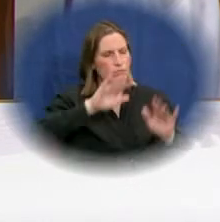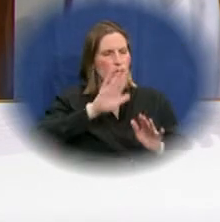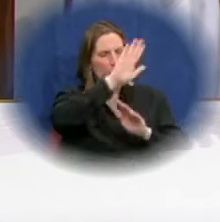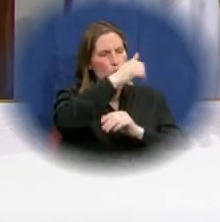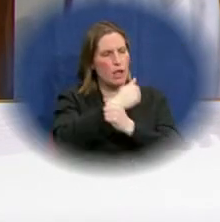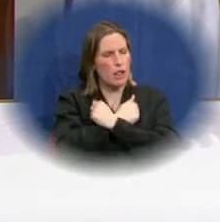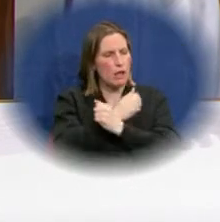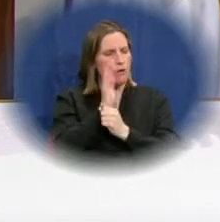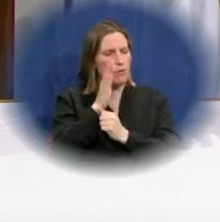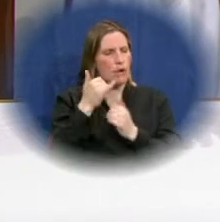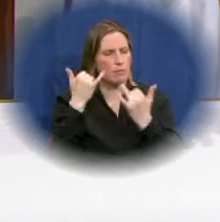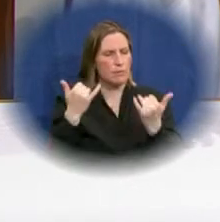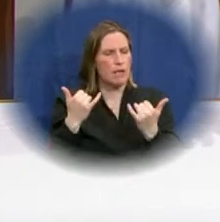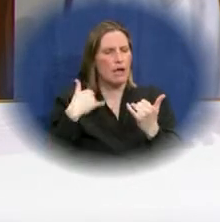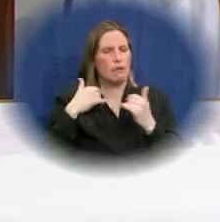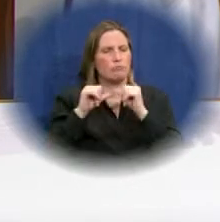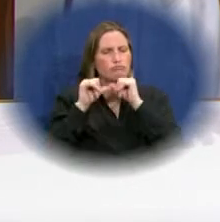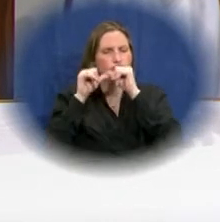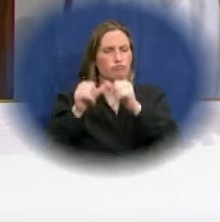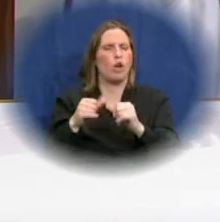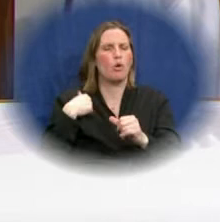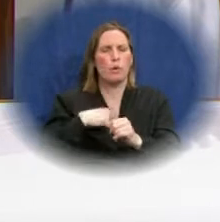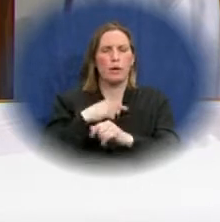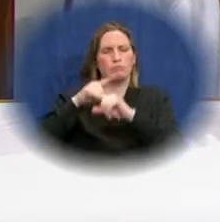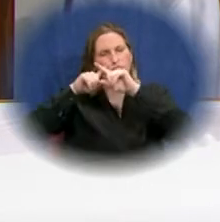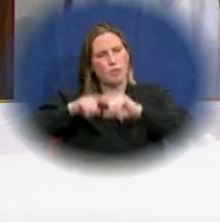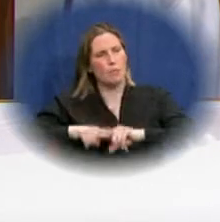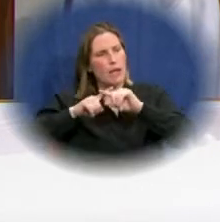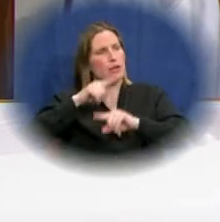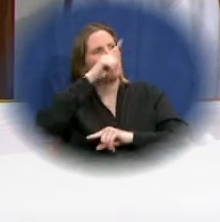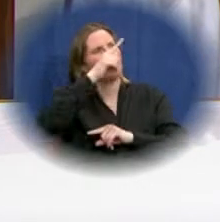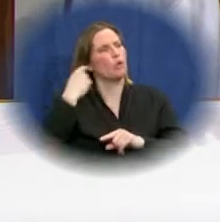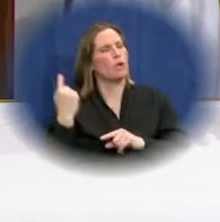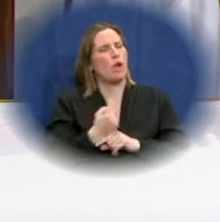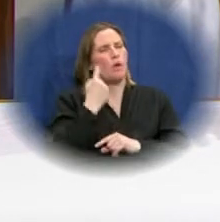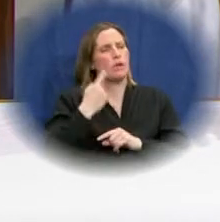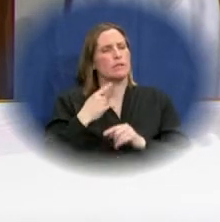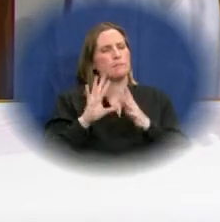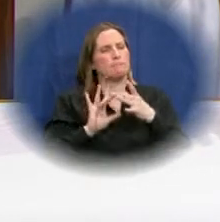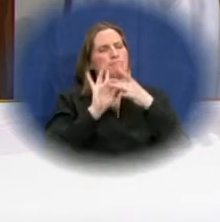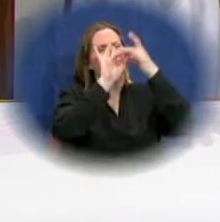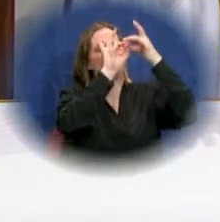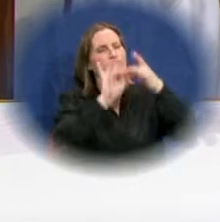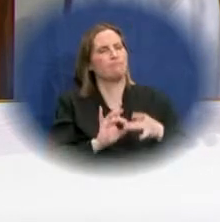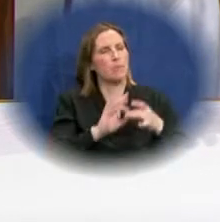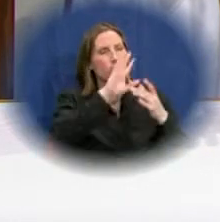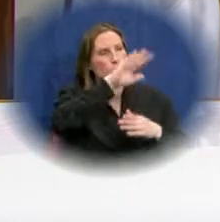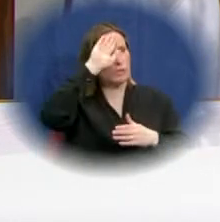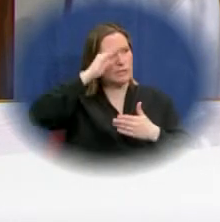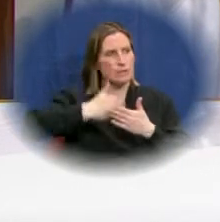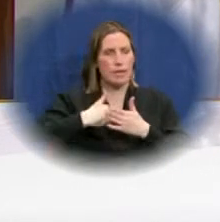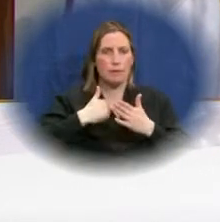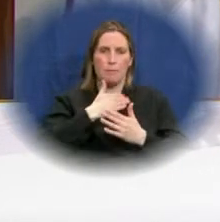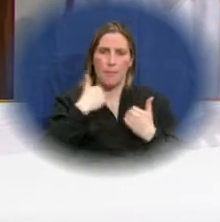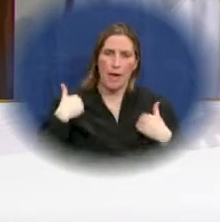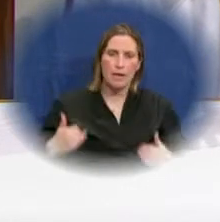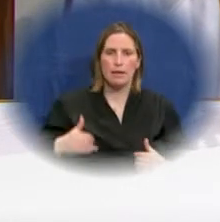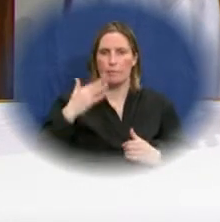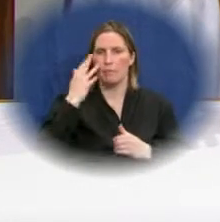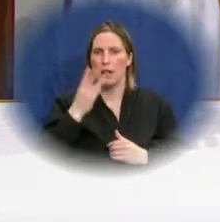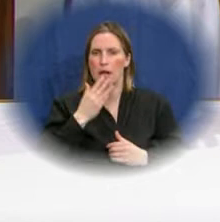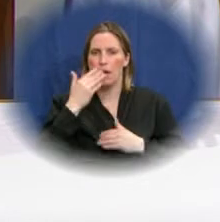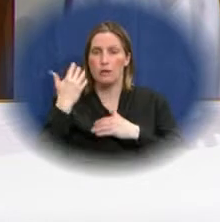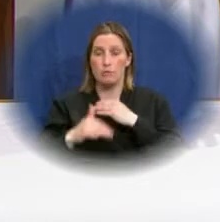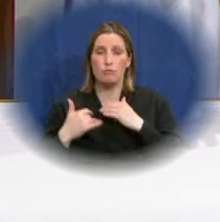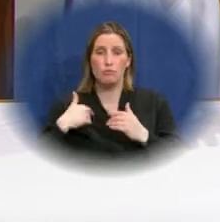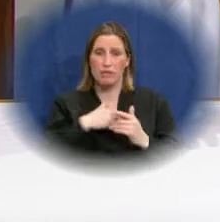we may be counted now and until the day of eternity among the members of your Son, in whose body and blood we have communion.